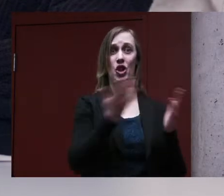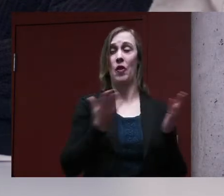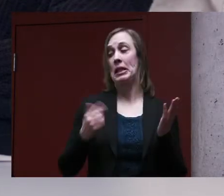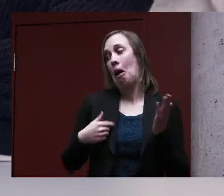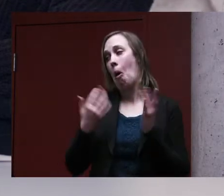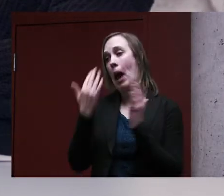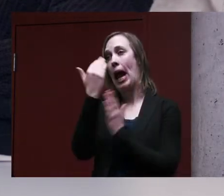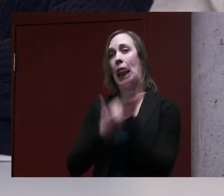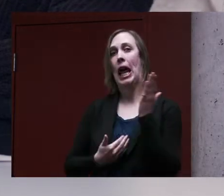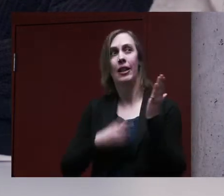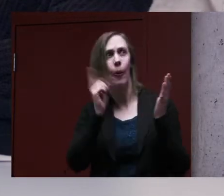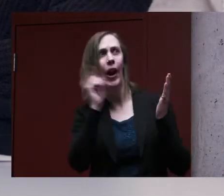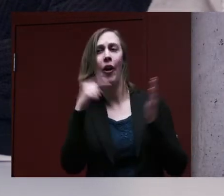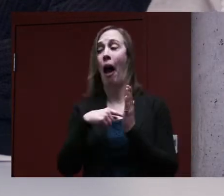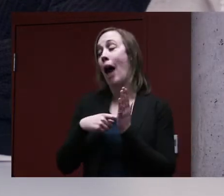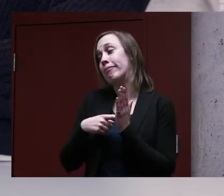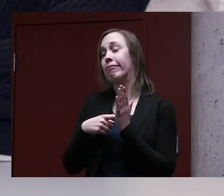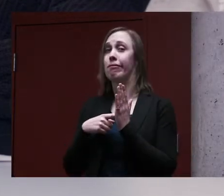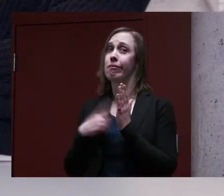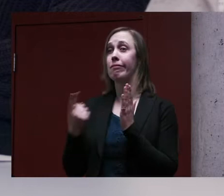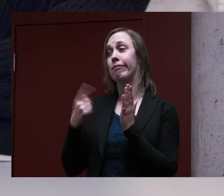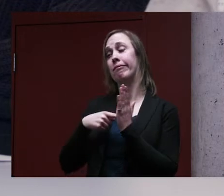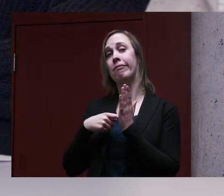kind of indefinite waiting game. So